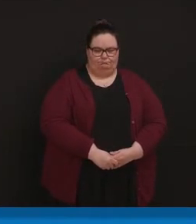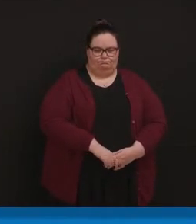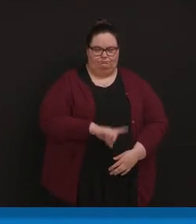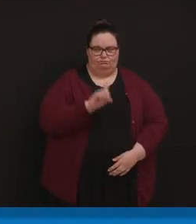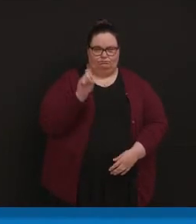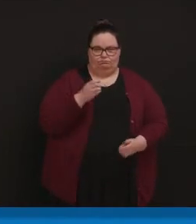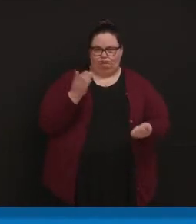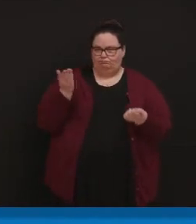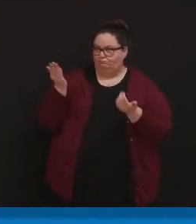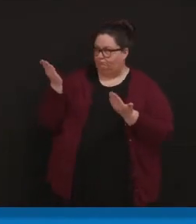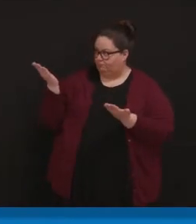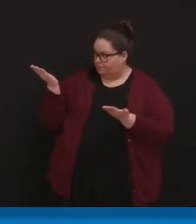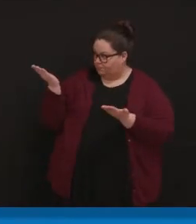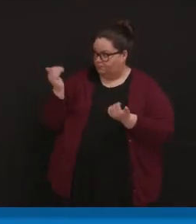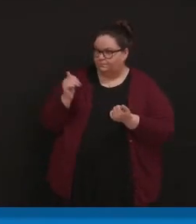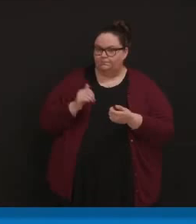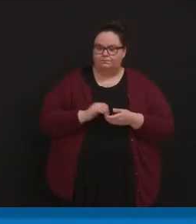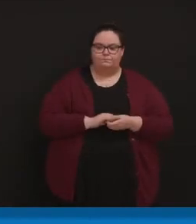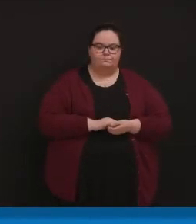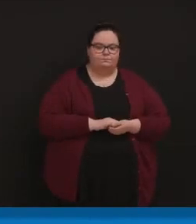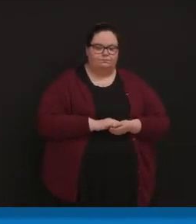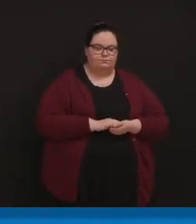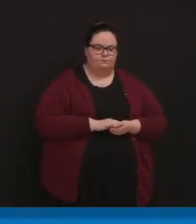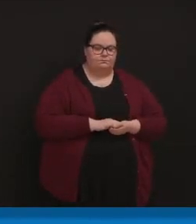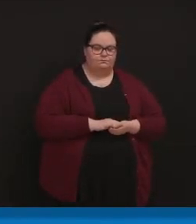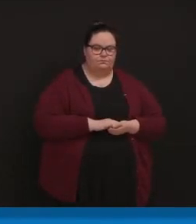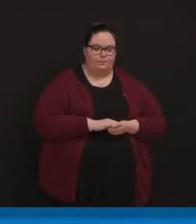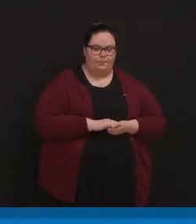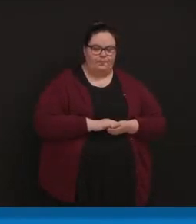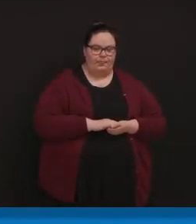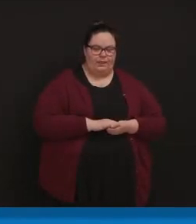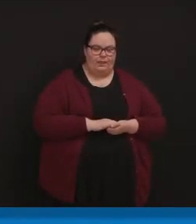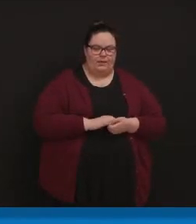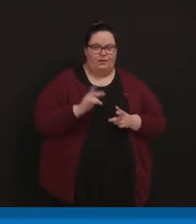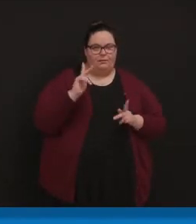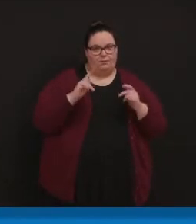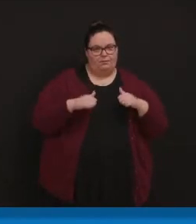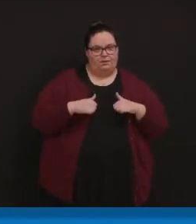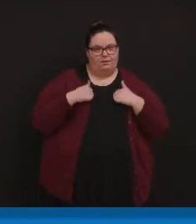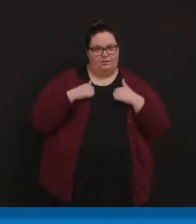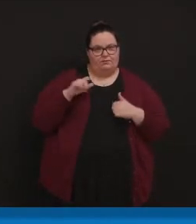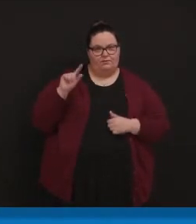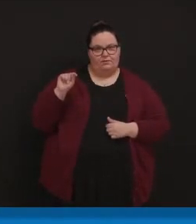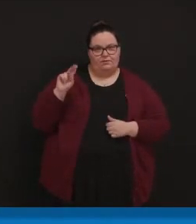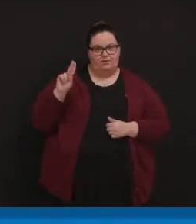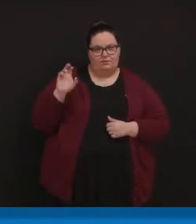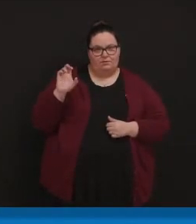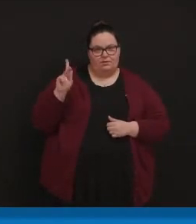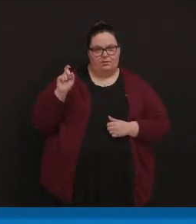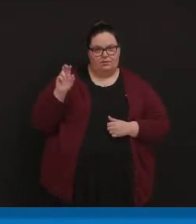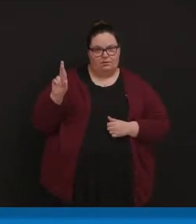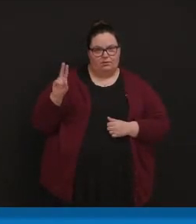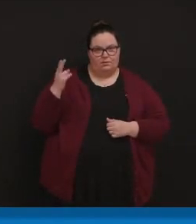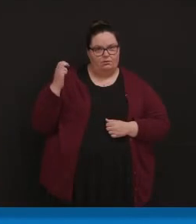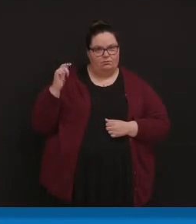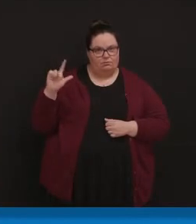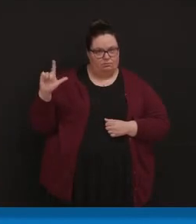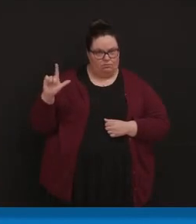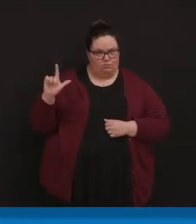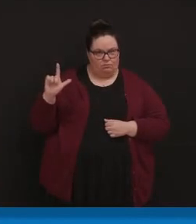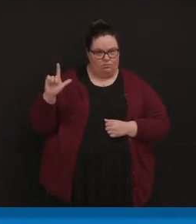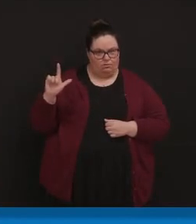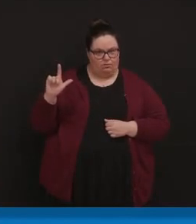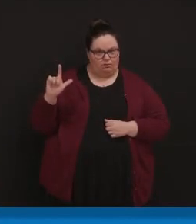for Dr. Russell. Dr. Russell, have the residents of Tucker Hall at Parkland St. John been removed from the current rounds